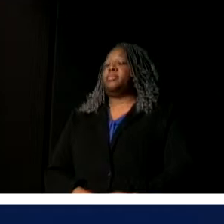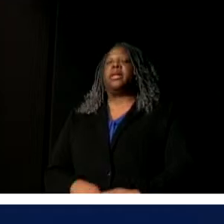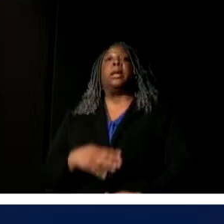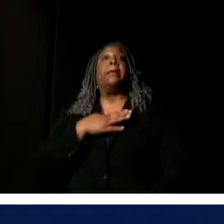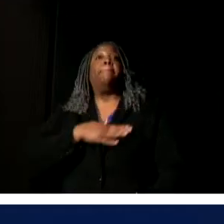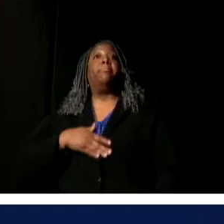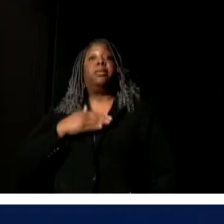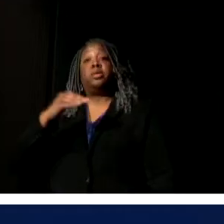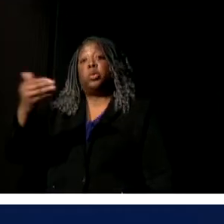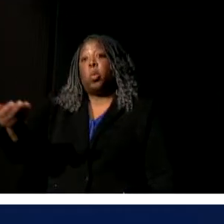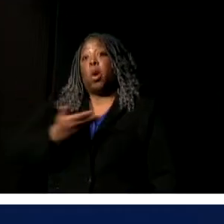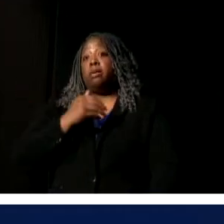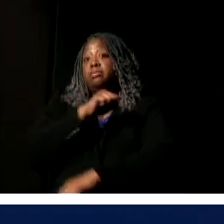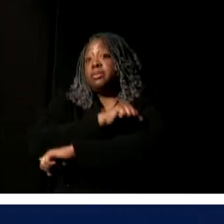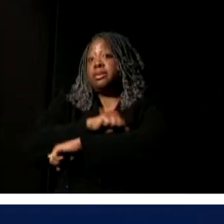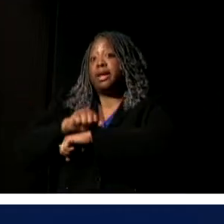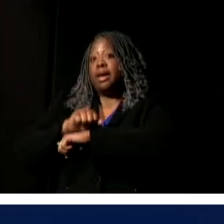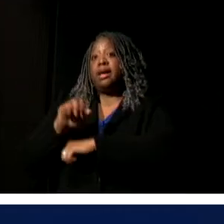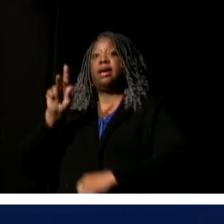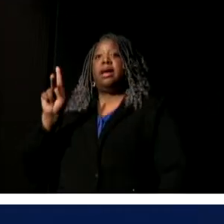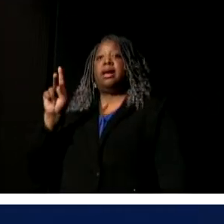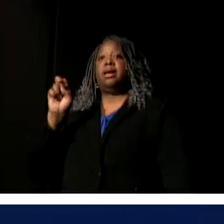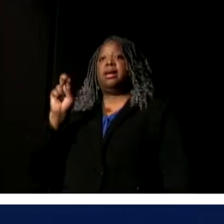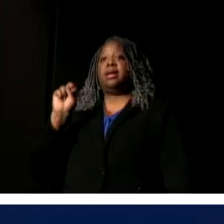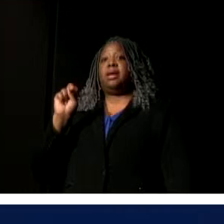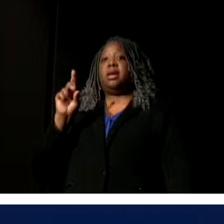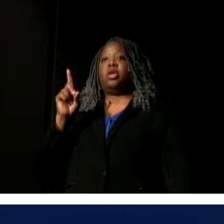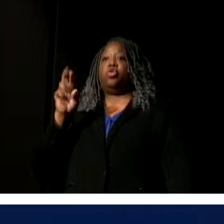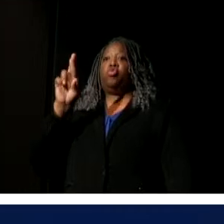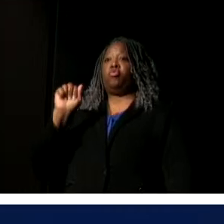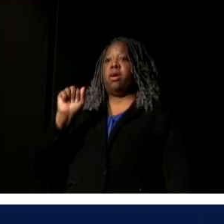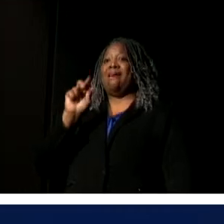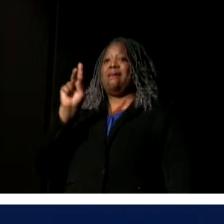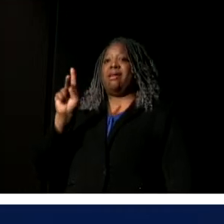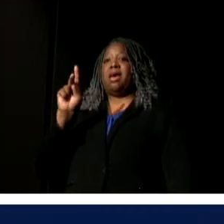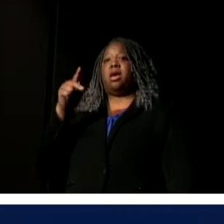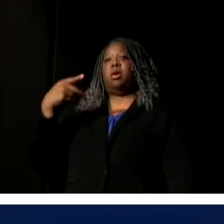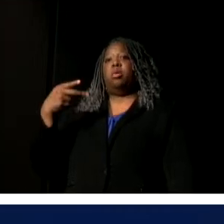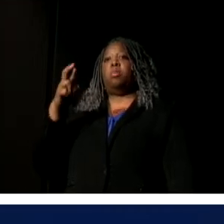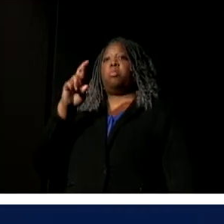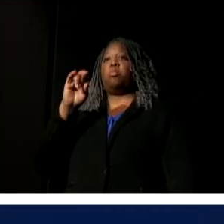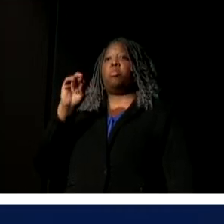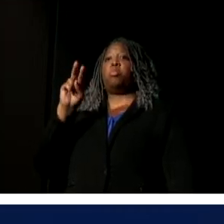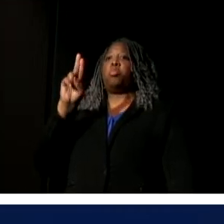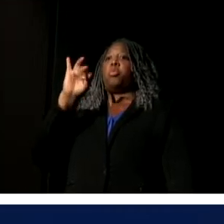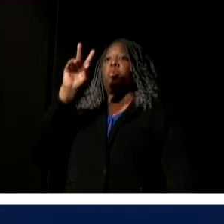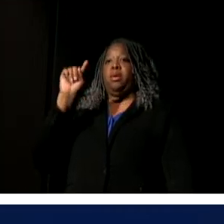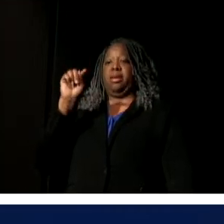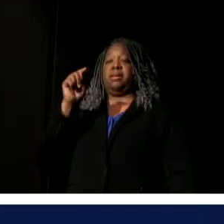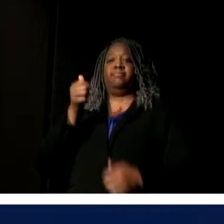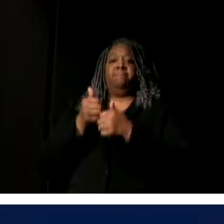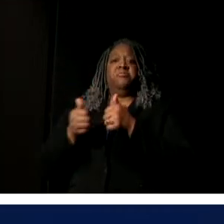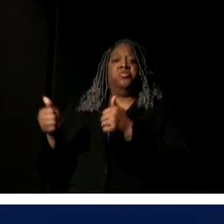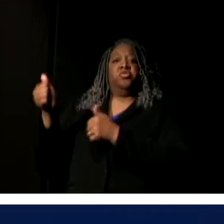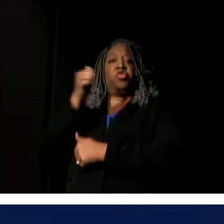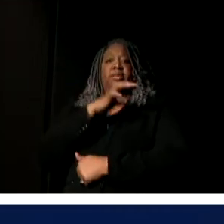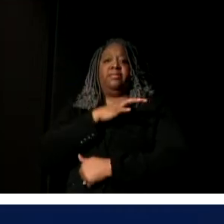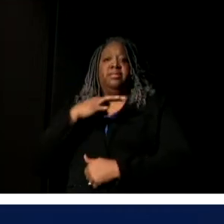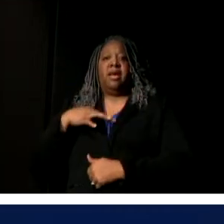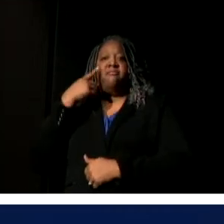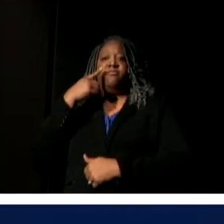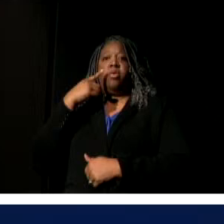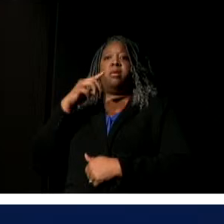Please welcome to the stage Kendra K. Pruitt, Chief of Staff for Mayor Frank Scott, Jr.